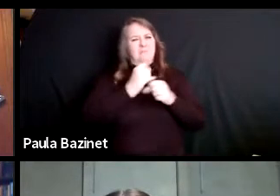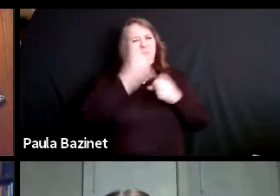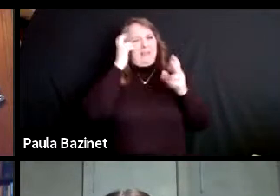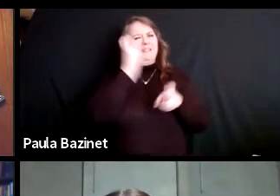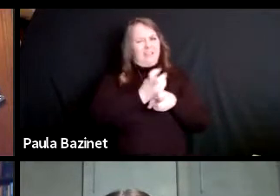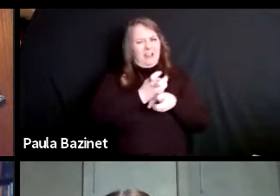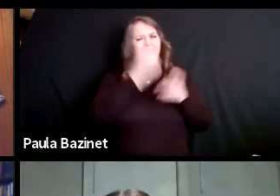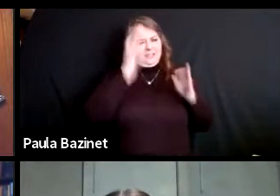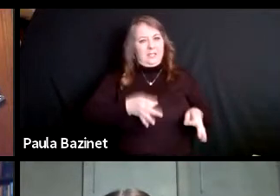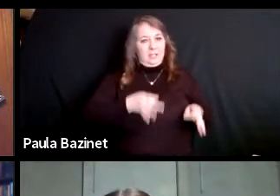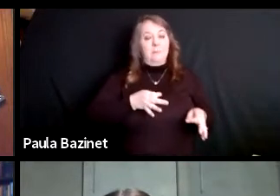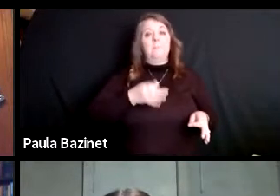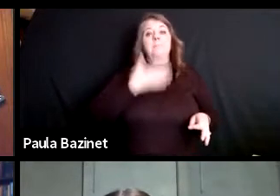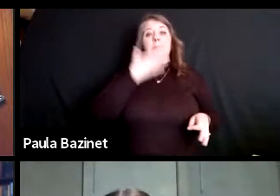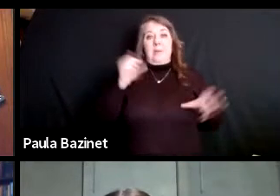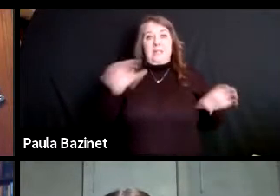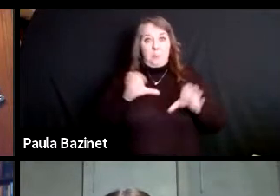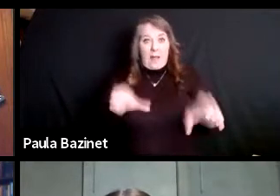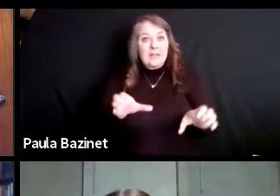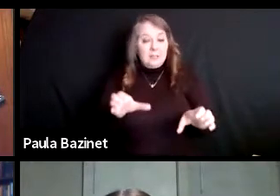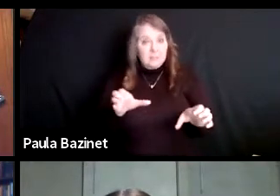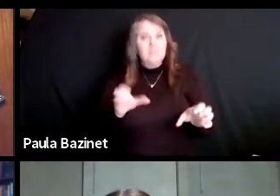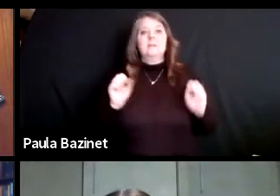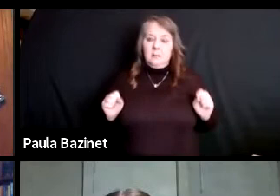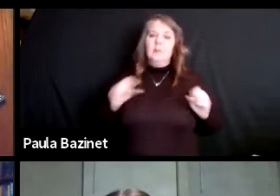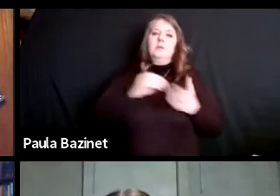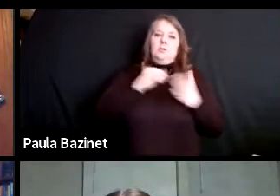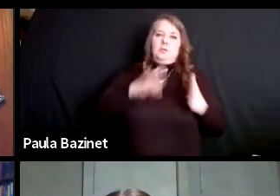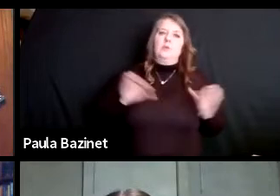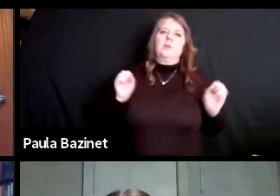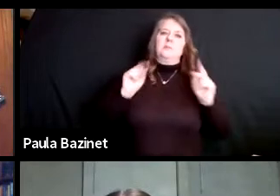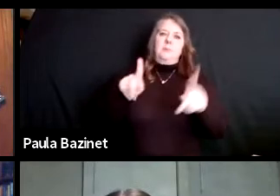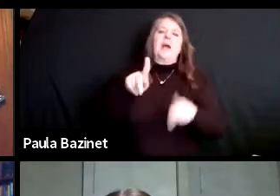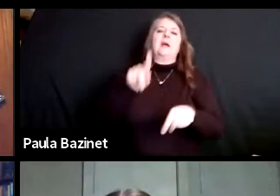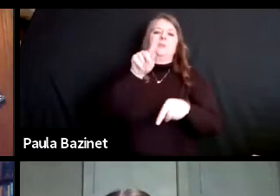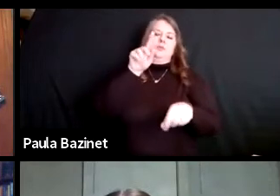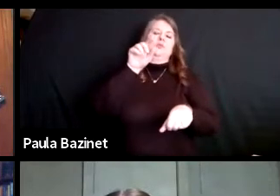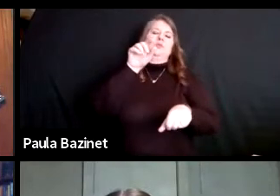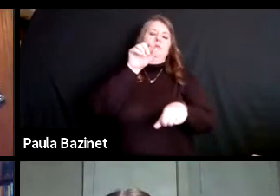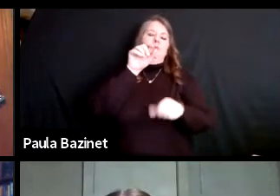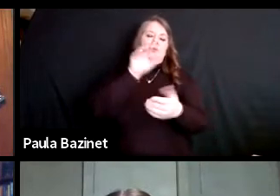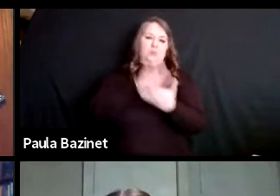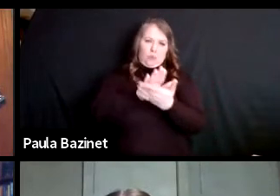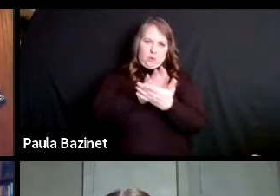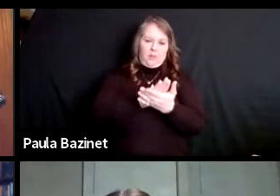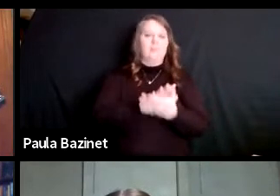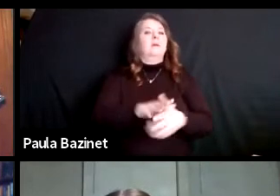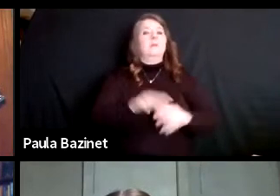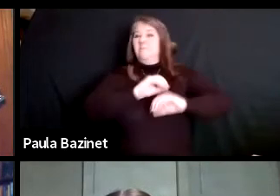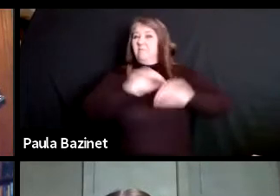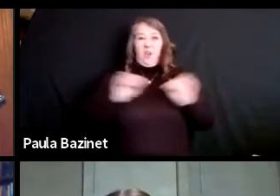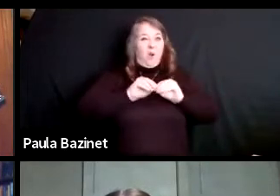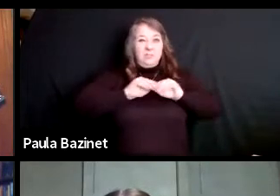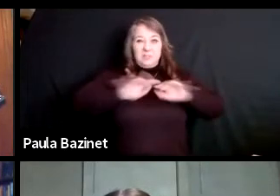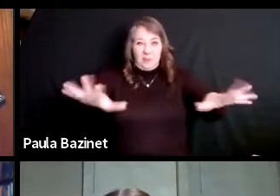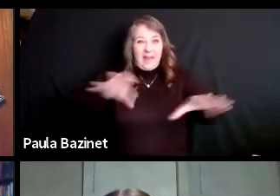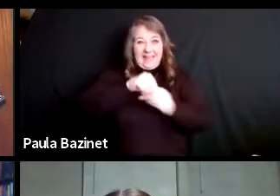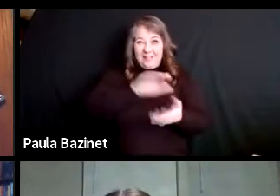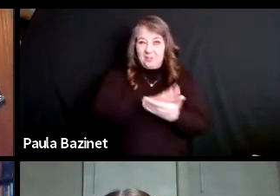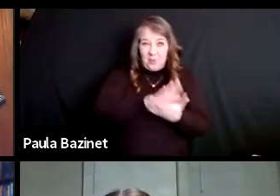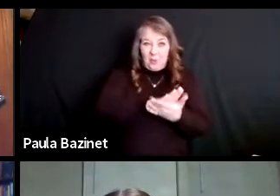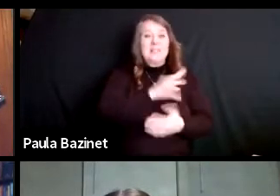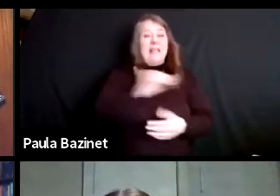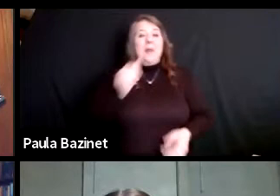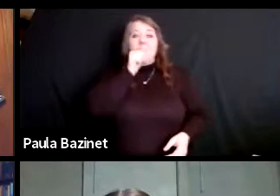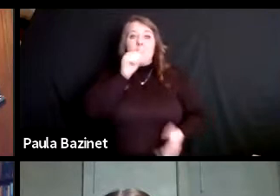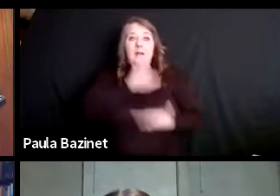back in school. Outbreaks have not occurred in our district, and I want to acknowledge that our private schools who have been open this whole time have not had